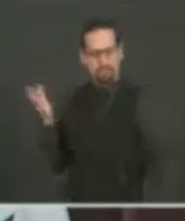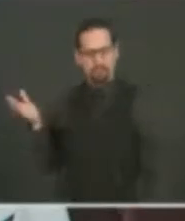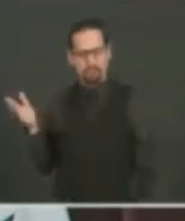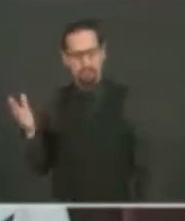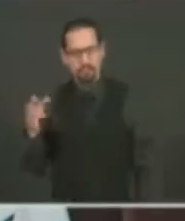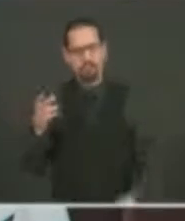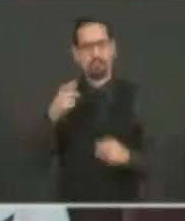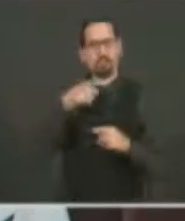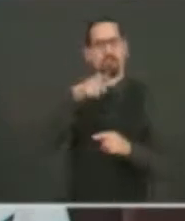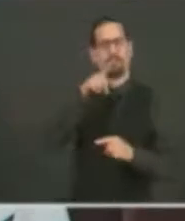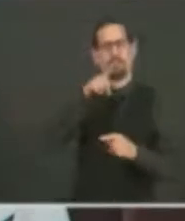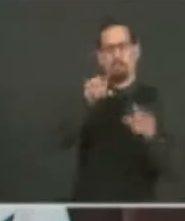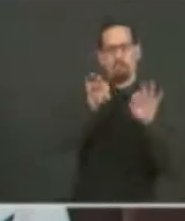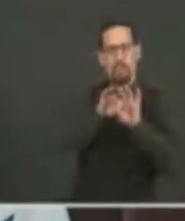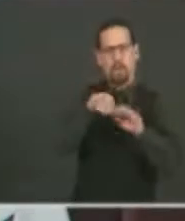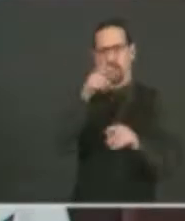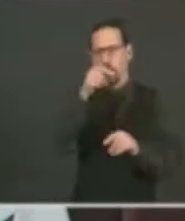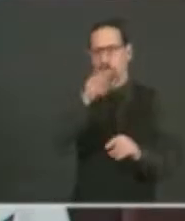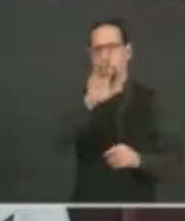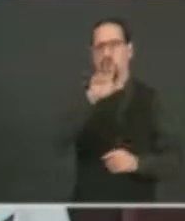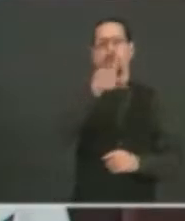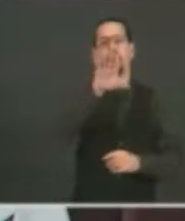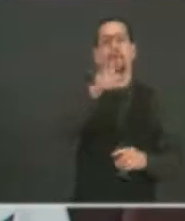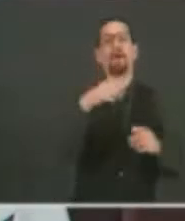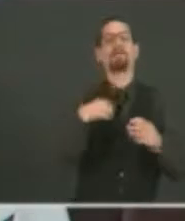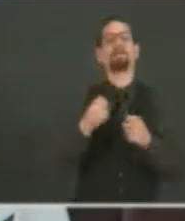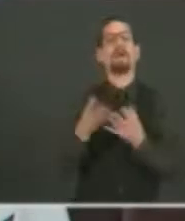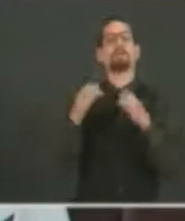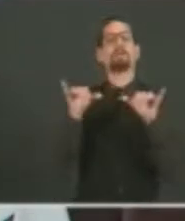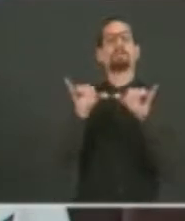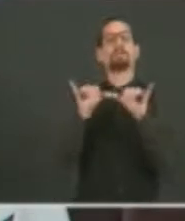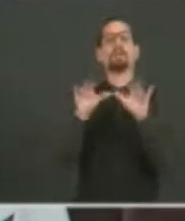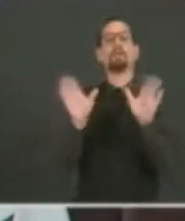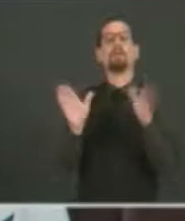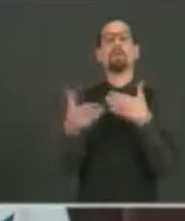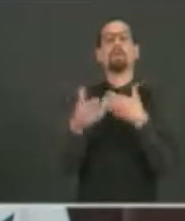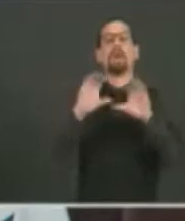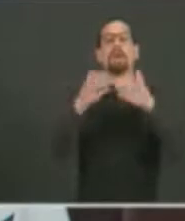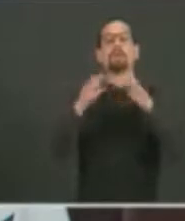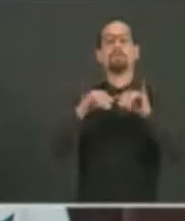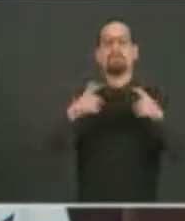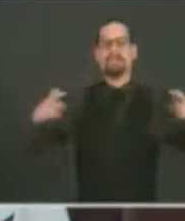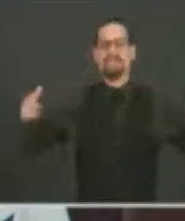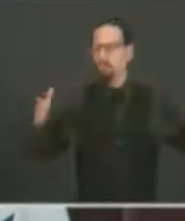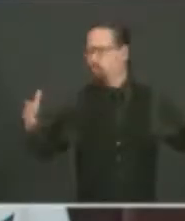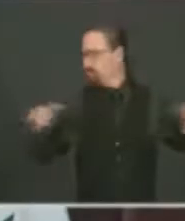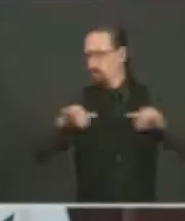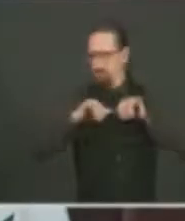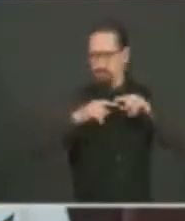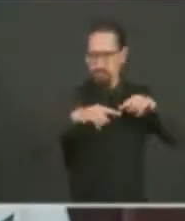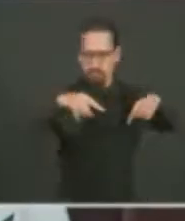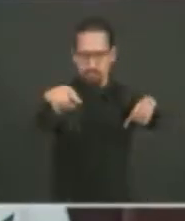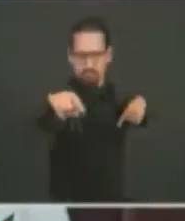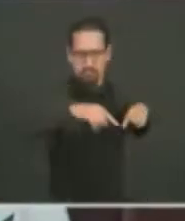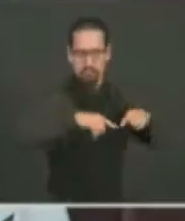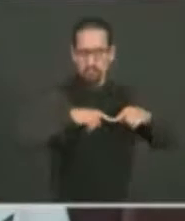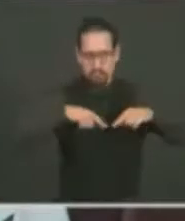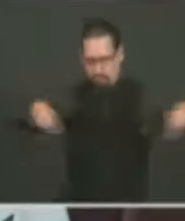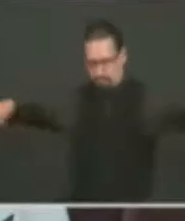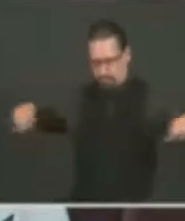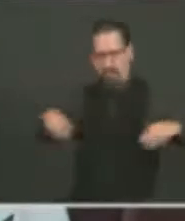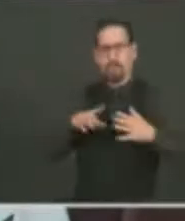the size of the classroom and calculate the effectiveness of a given approach in every